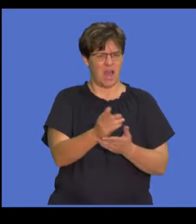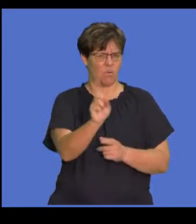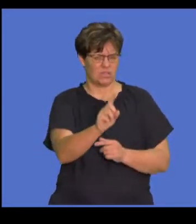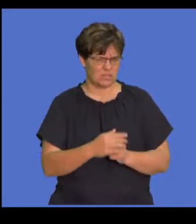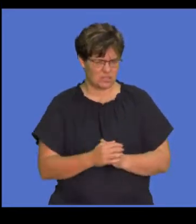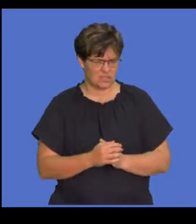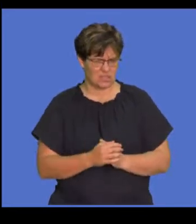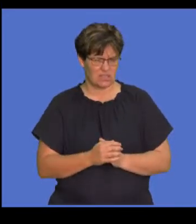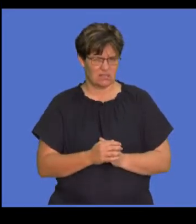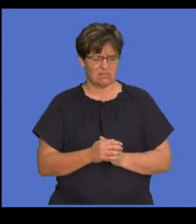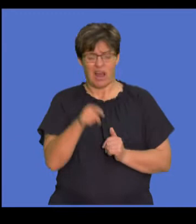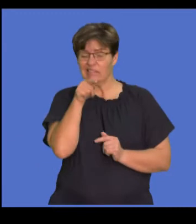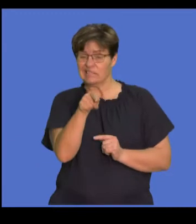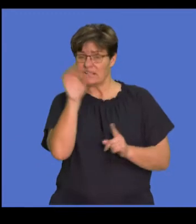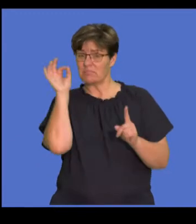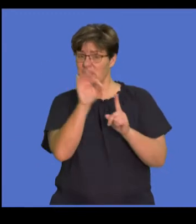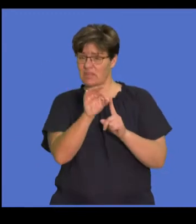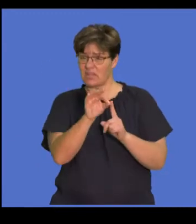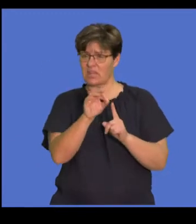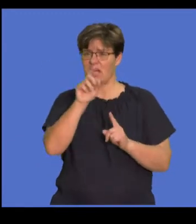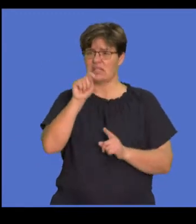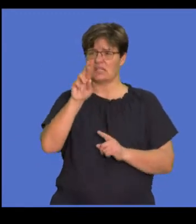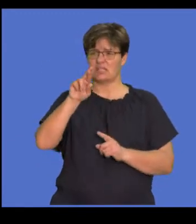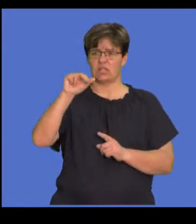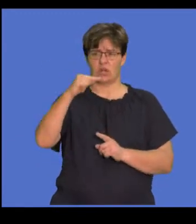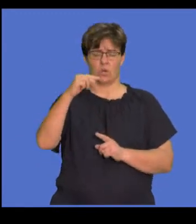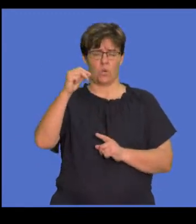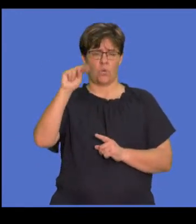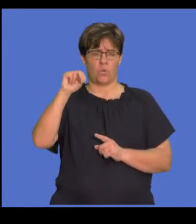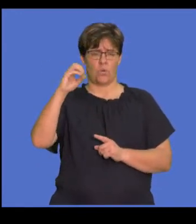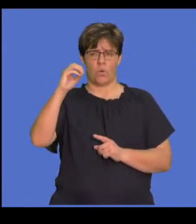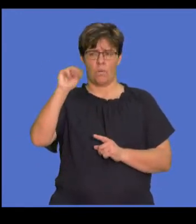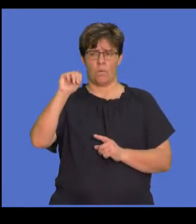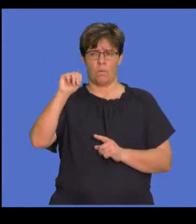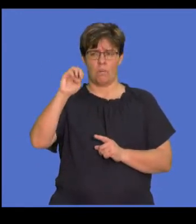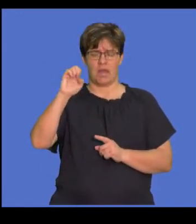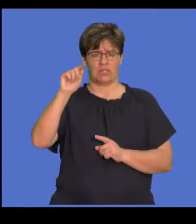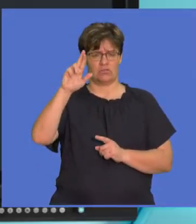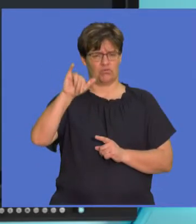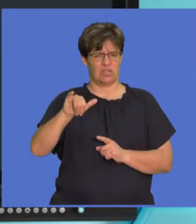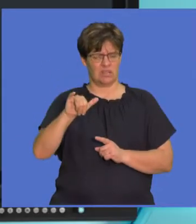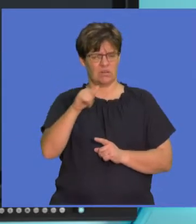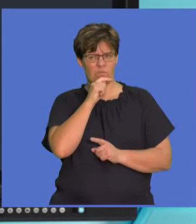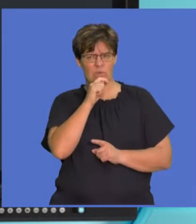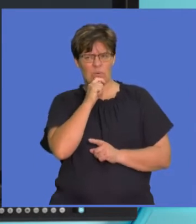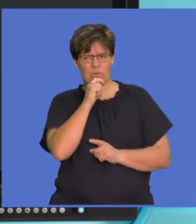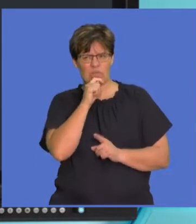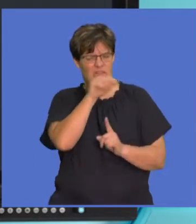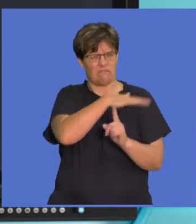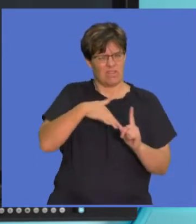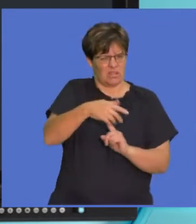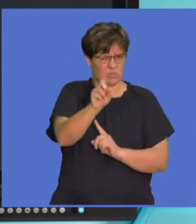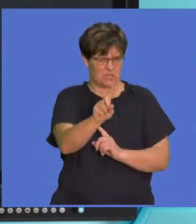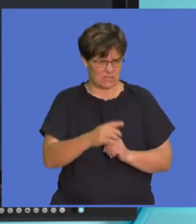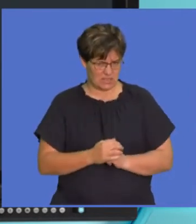like which fields do we apply trigonometry in? The reason why I'm asking this, by the way, just so that I can explain,